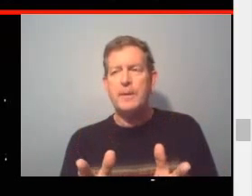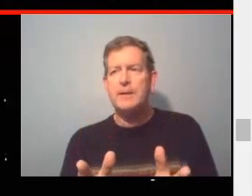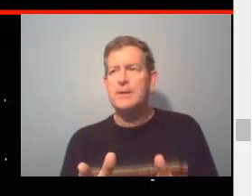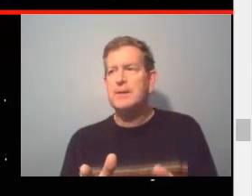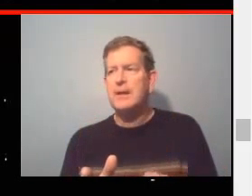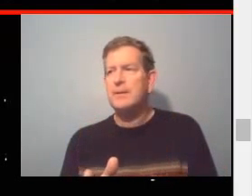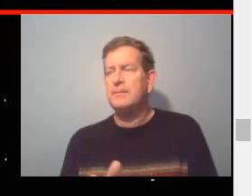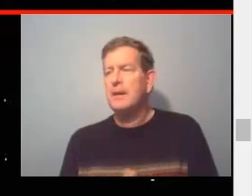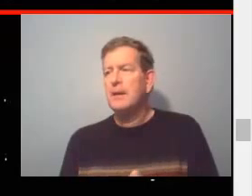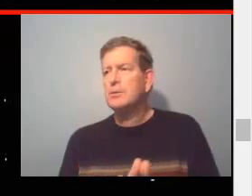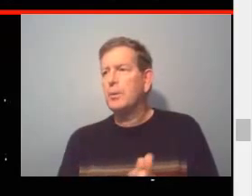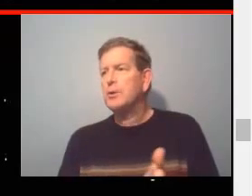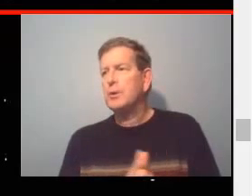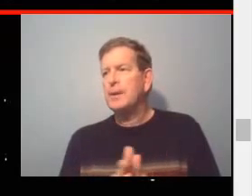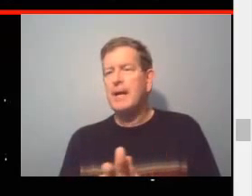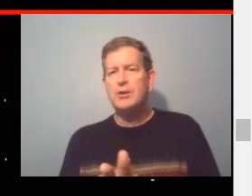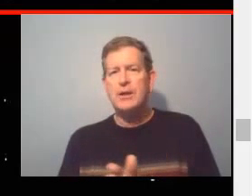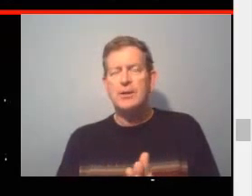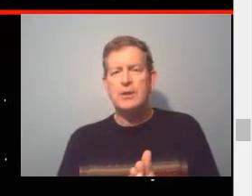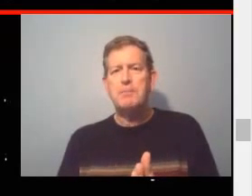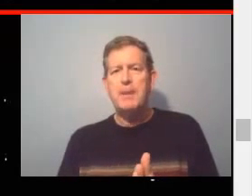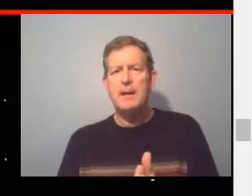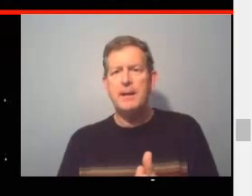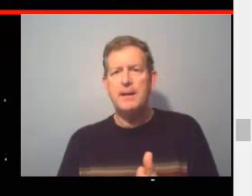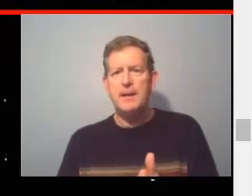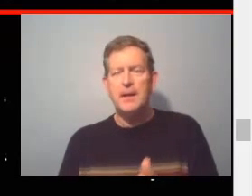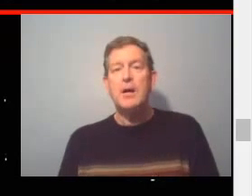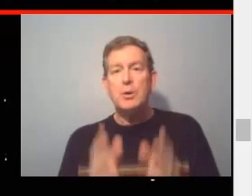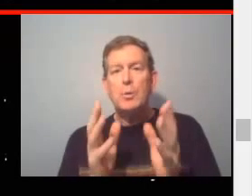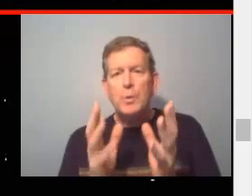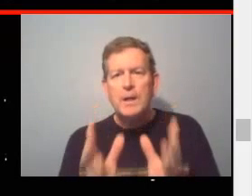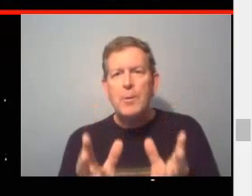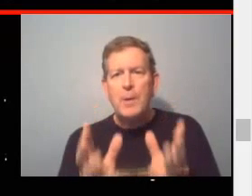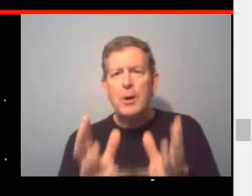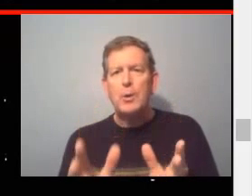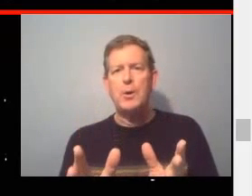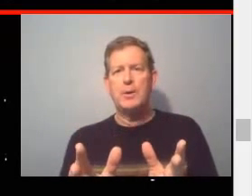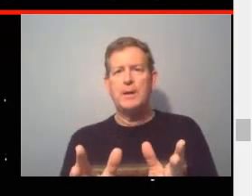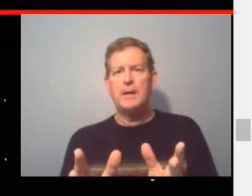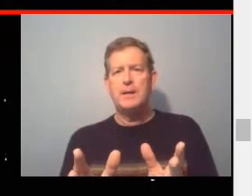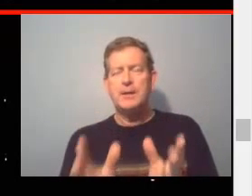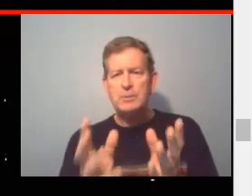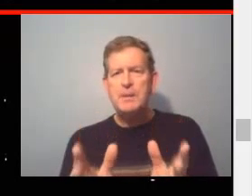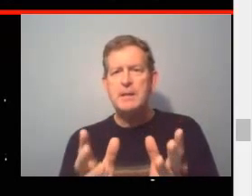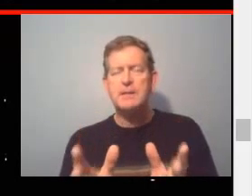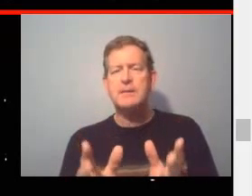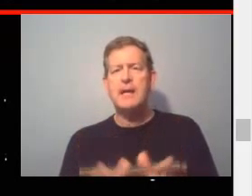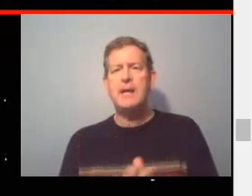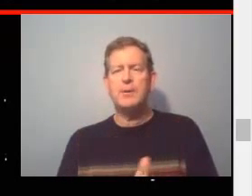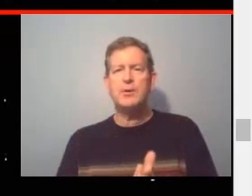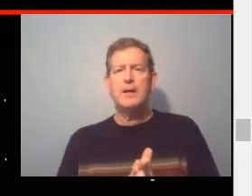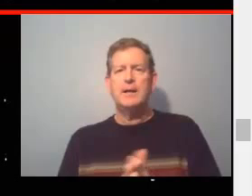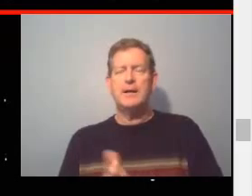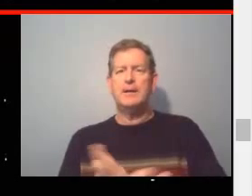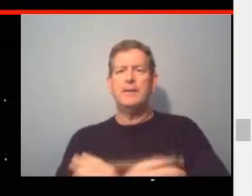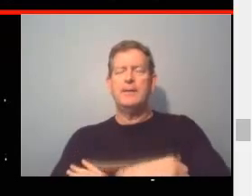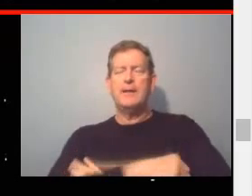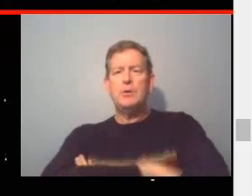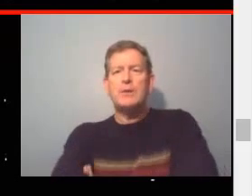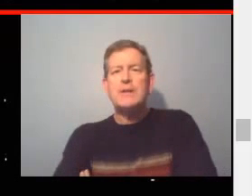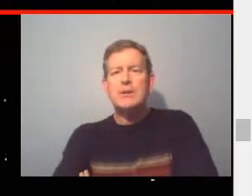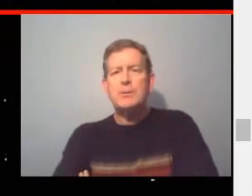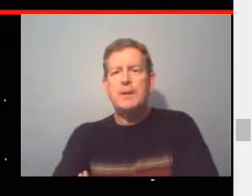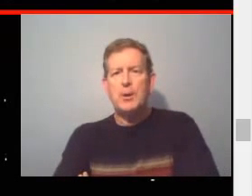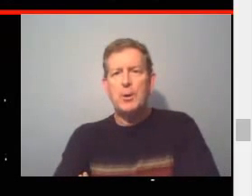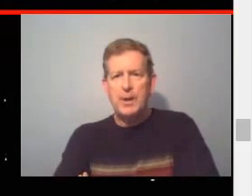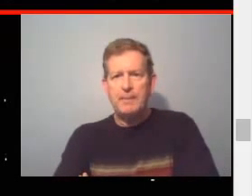do more than, as they say in sporting terminology, just mailing it in, you really want to learn to speak this language that